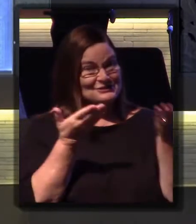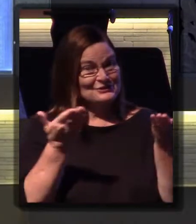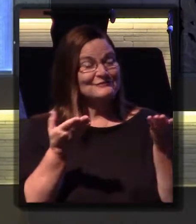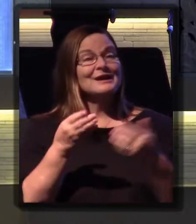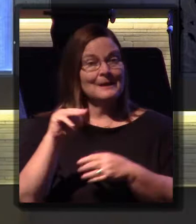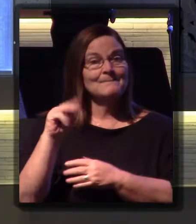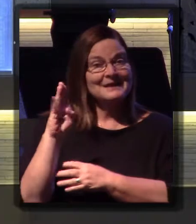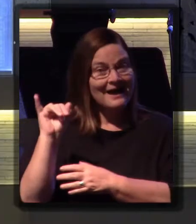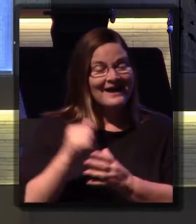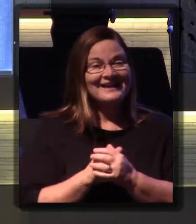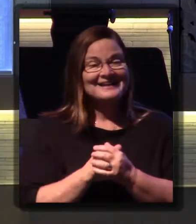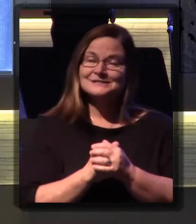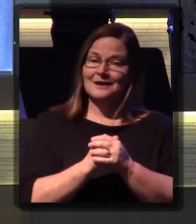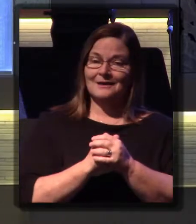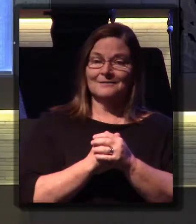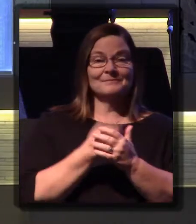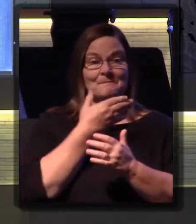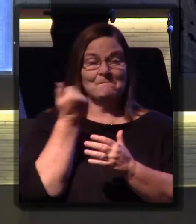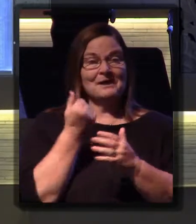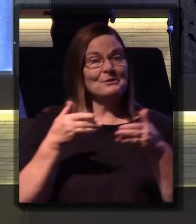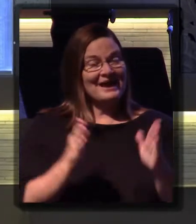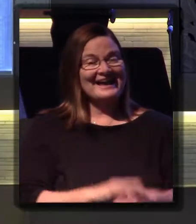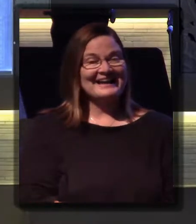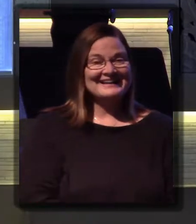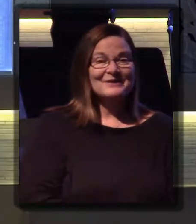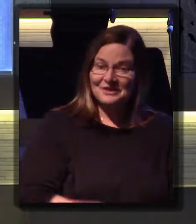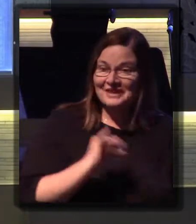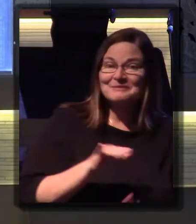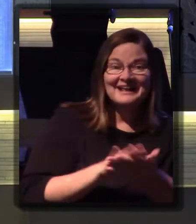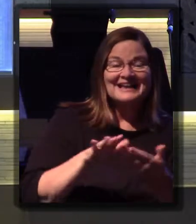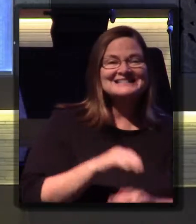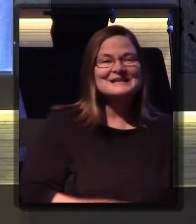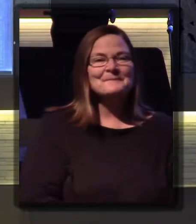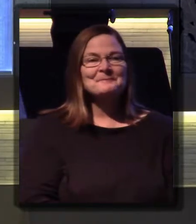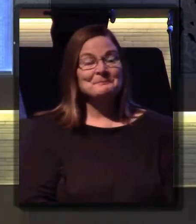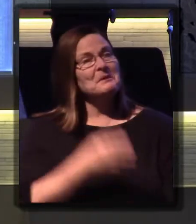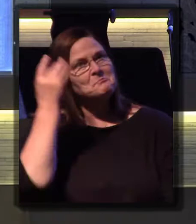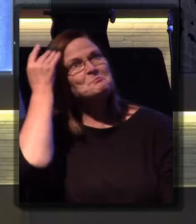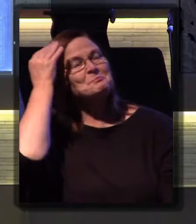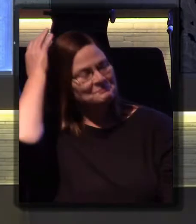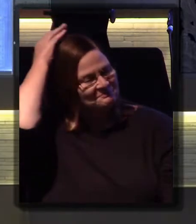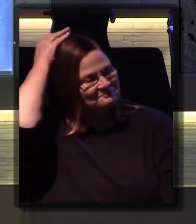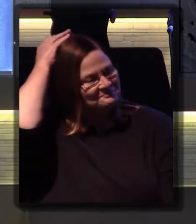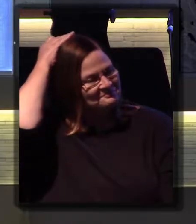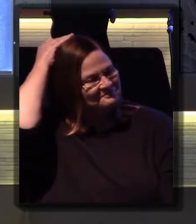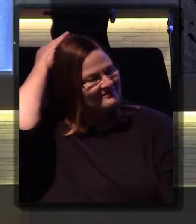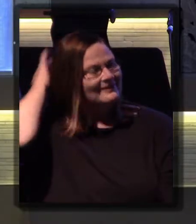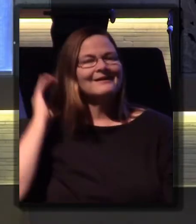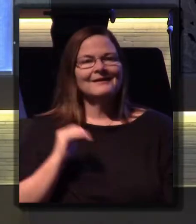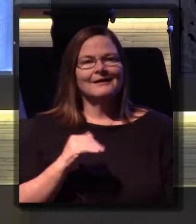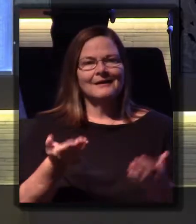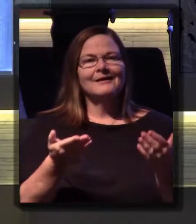going to tell me about some wonderful opportunity to serve at the Institute in some greater capacity. Wouldn't that